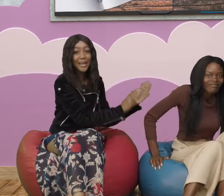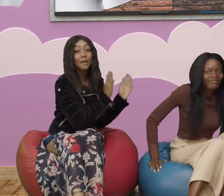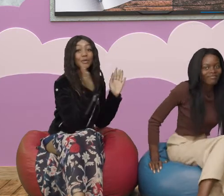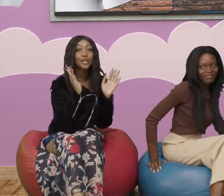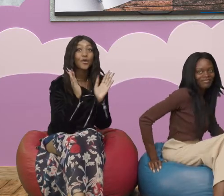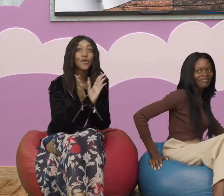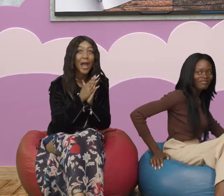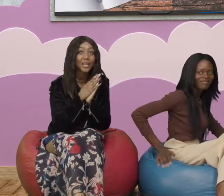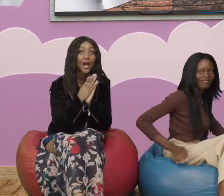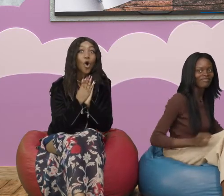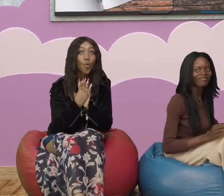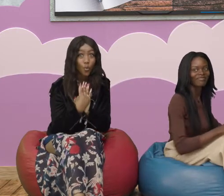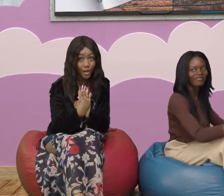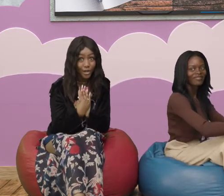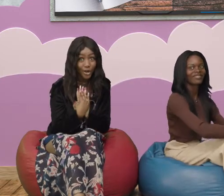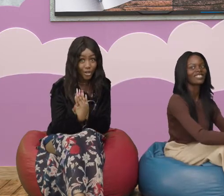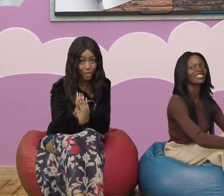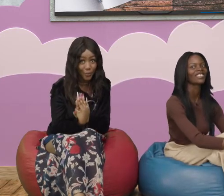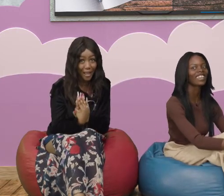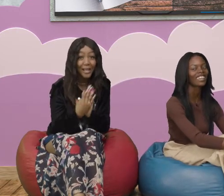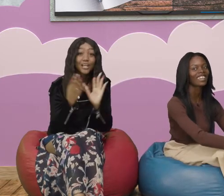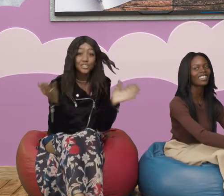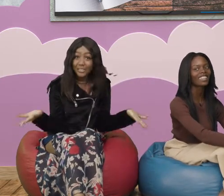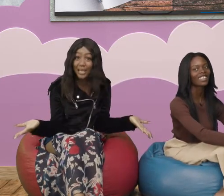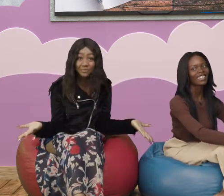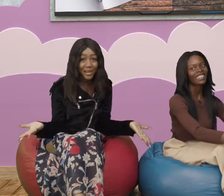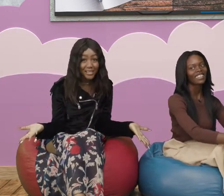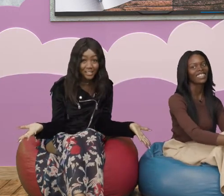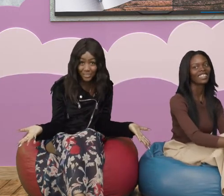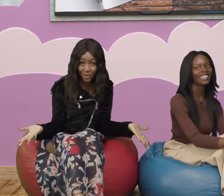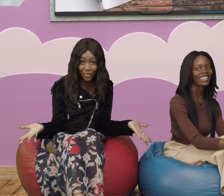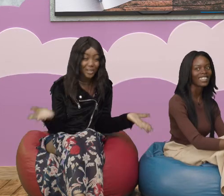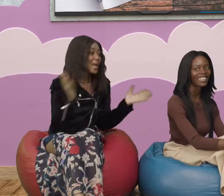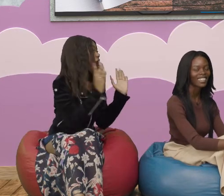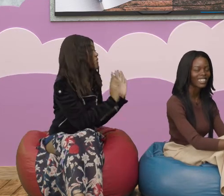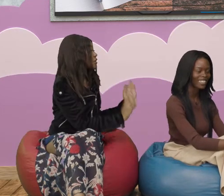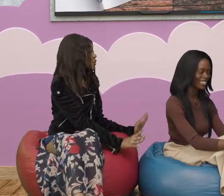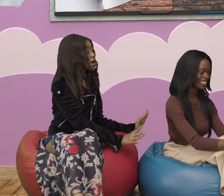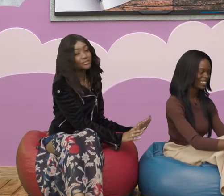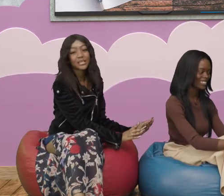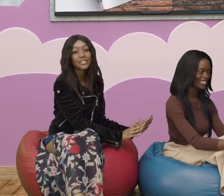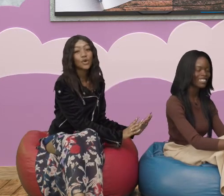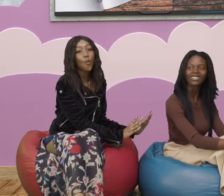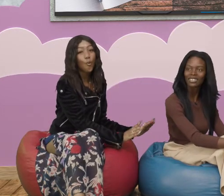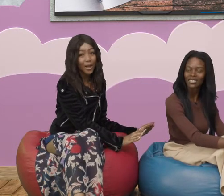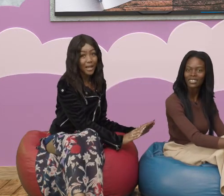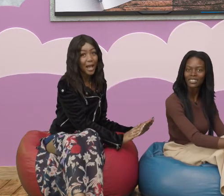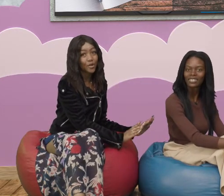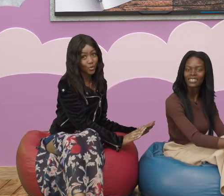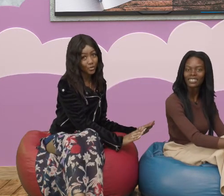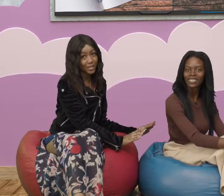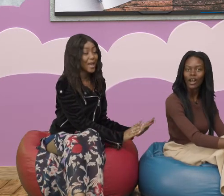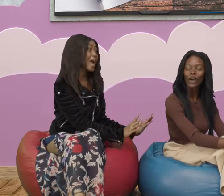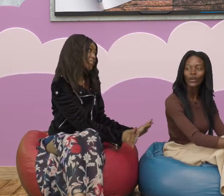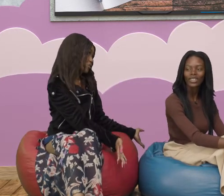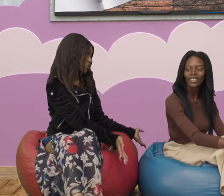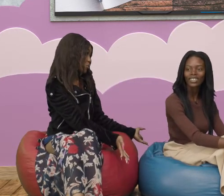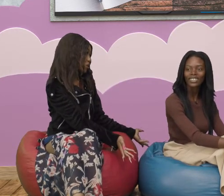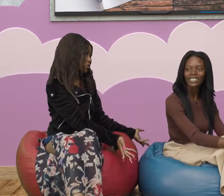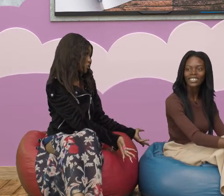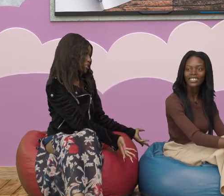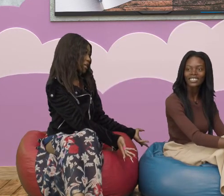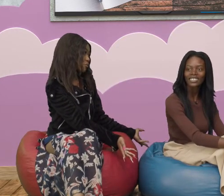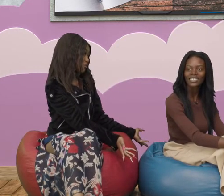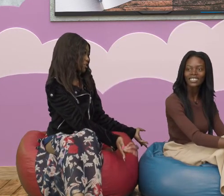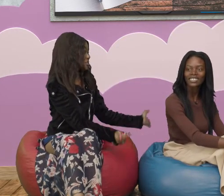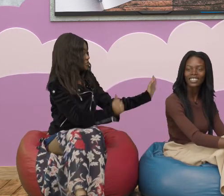I'm going to write a word on your back, just like I'm writing a story. And then you have to guess what I wrote. And then we do the